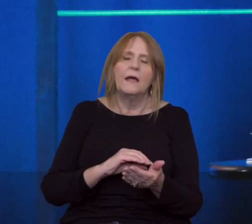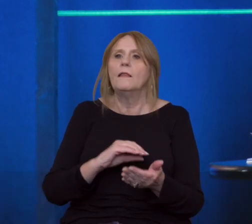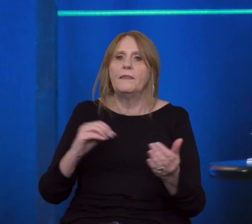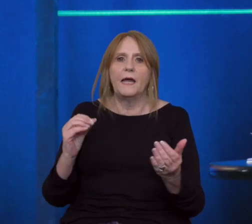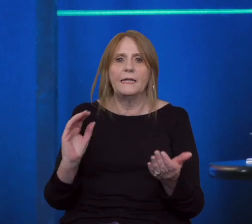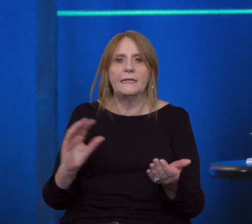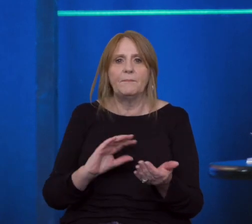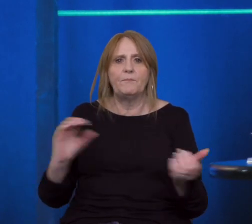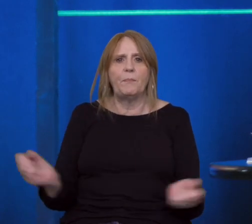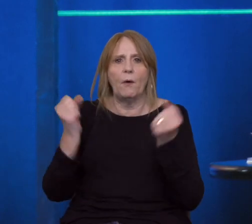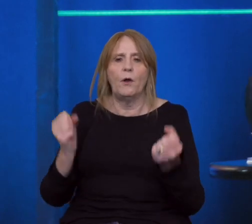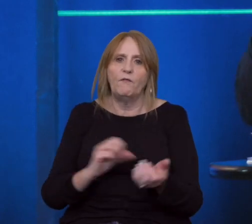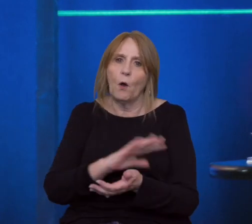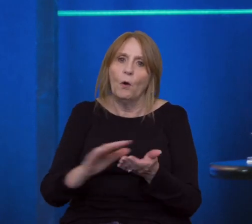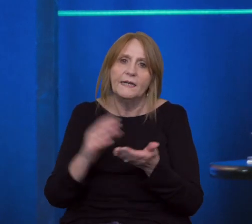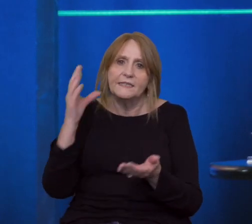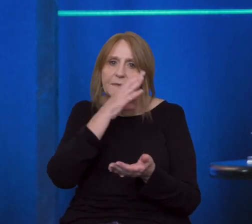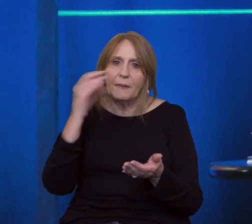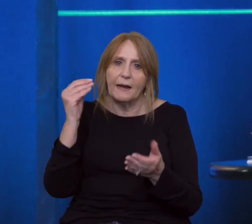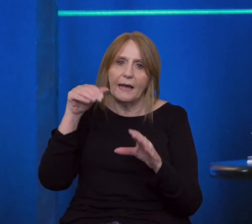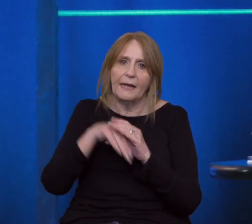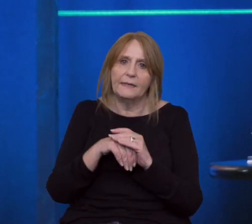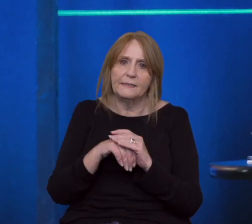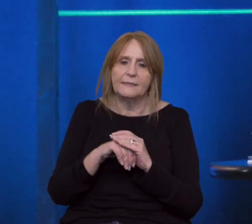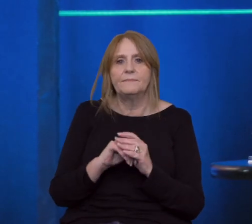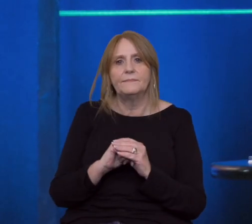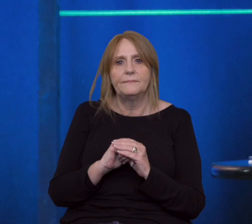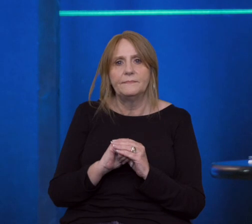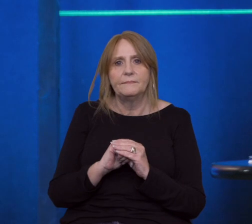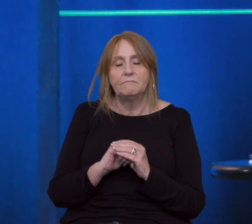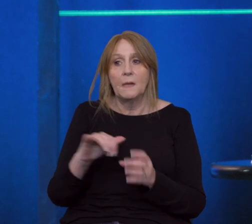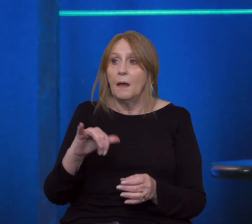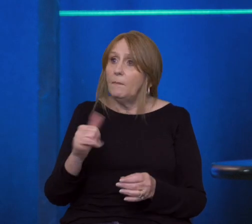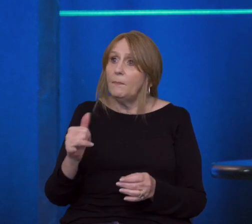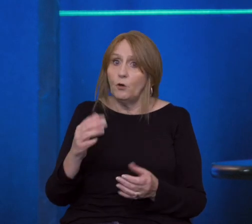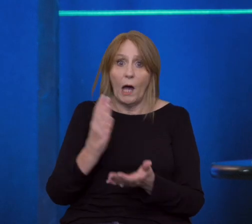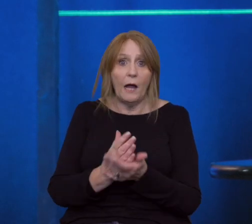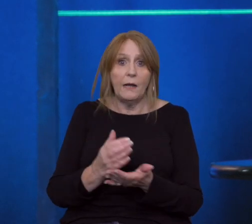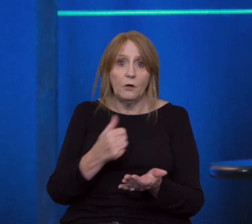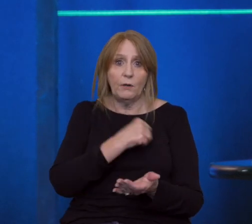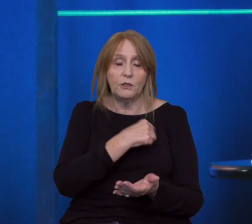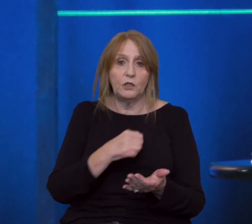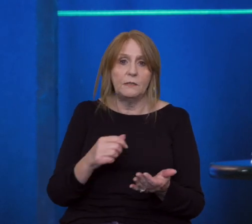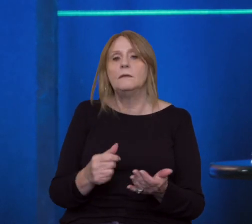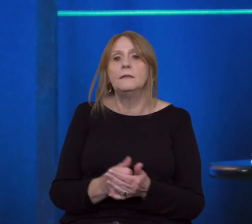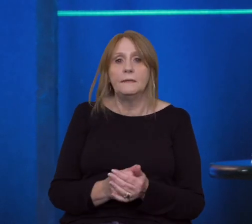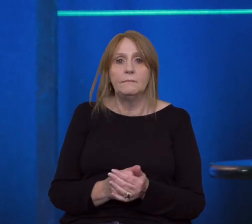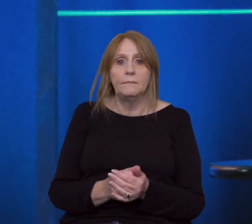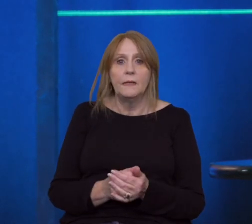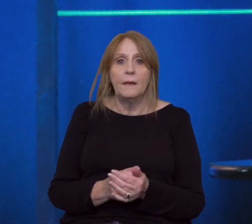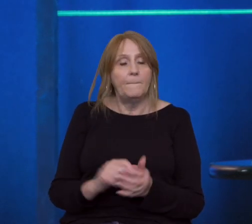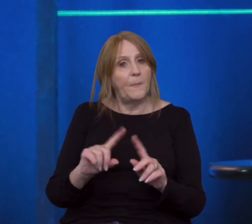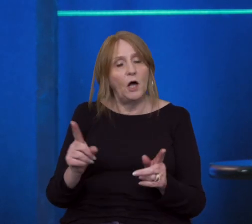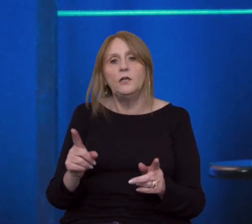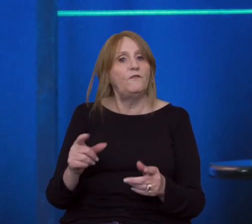us that gives us the secret to God's life. Maybe you've become a Christian already, but you haven't as yet received this